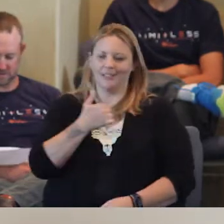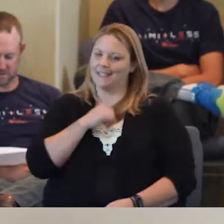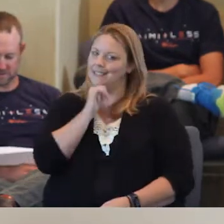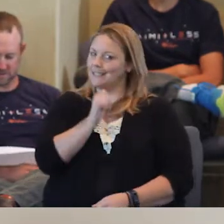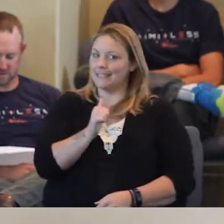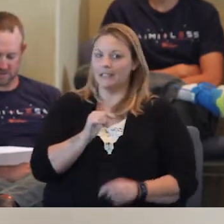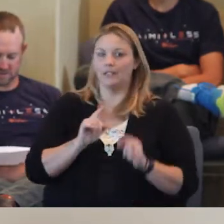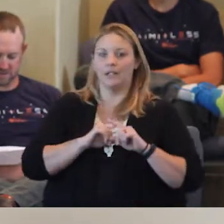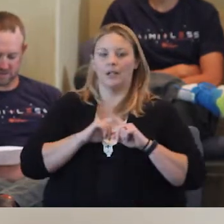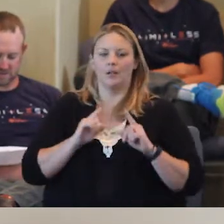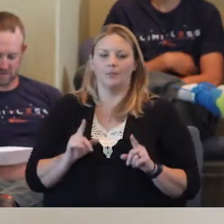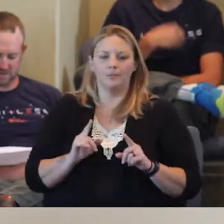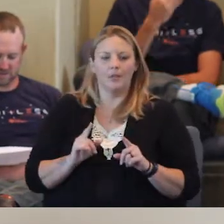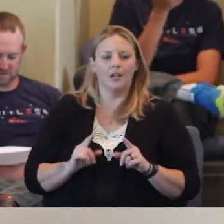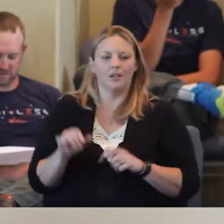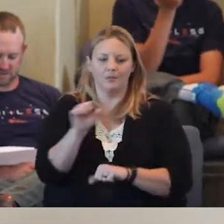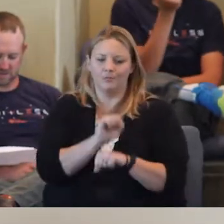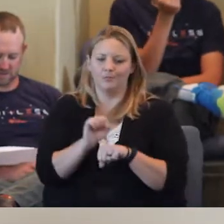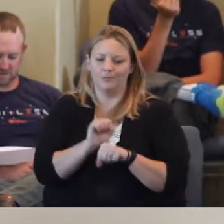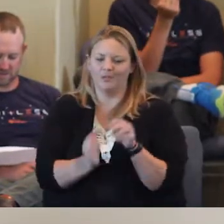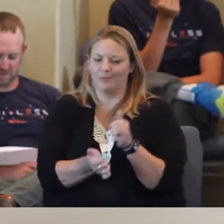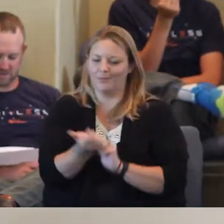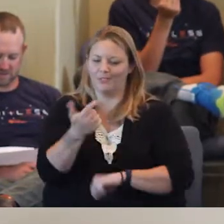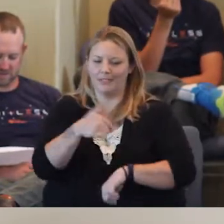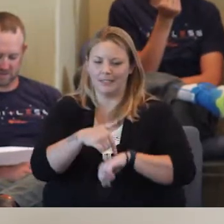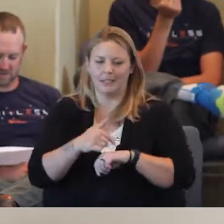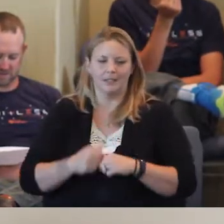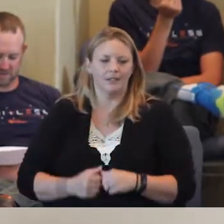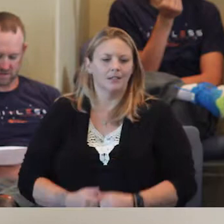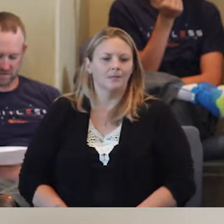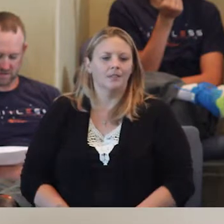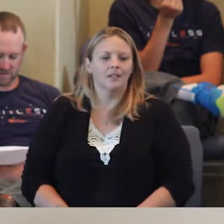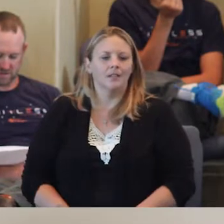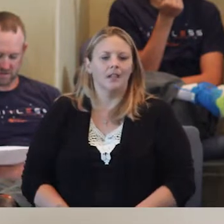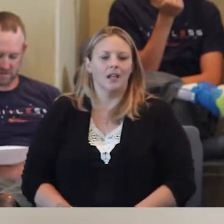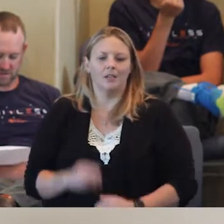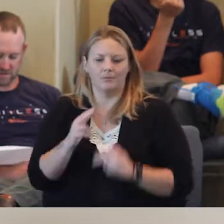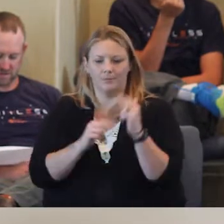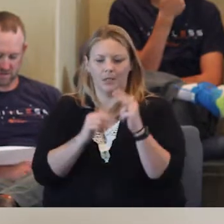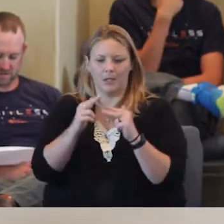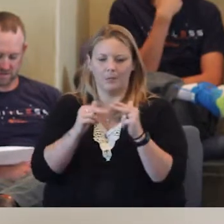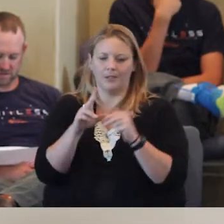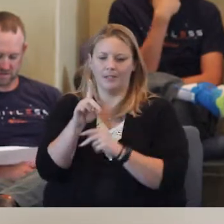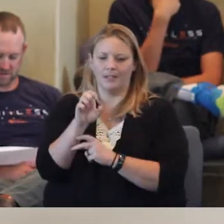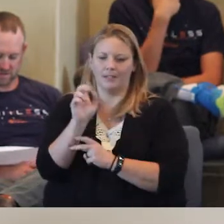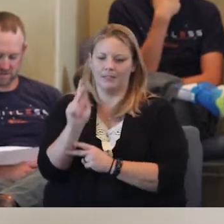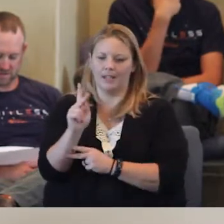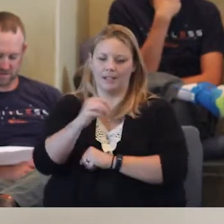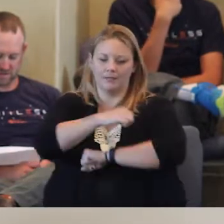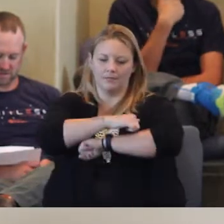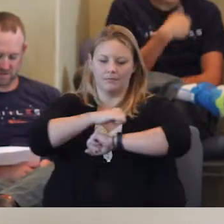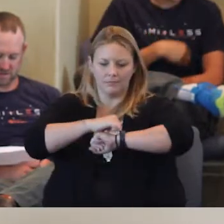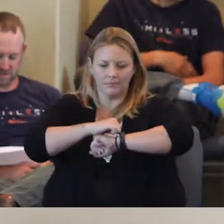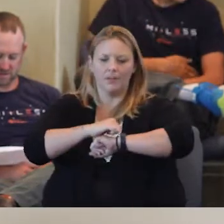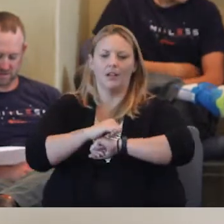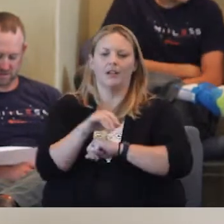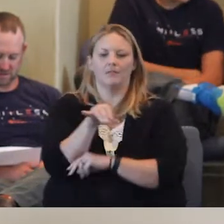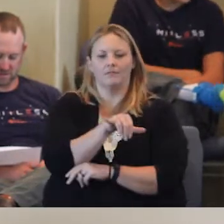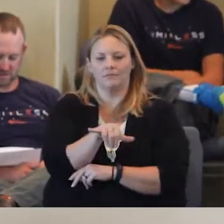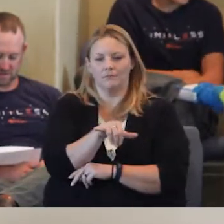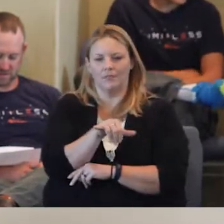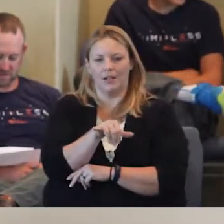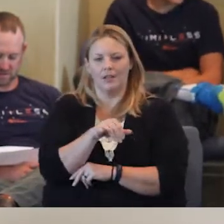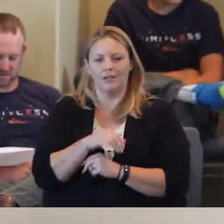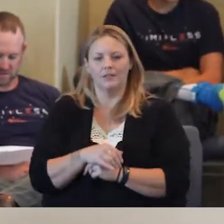lot. Personally, I didn't, but I was on the work site the entirety of the time, most of the time. We built the deck, as Cara said,